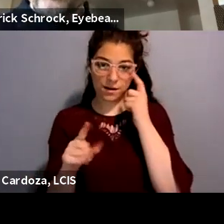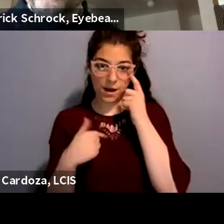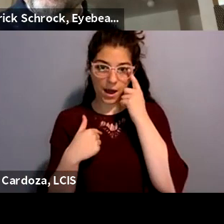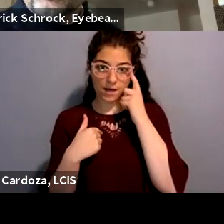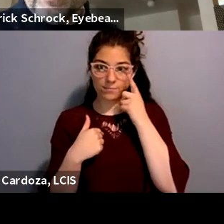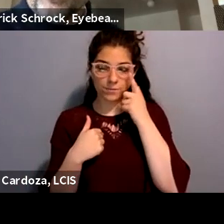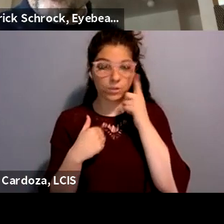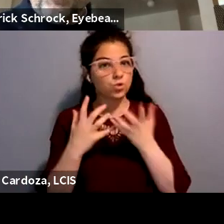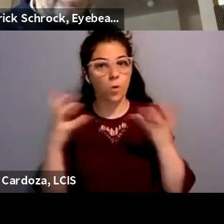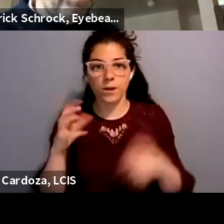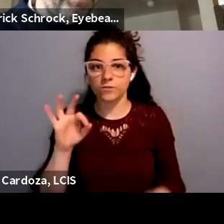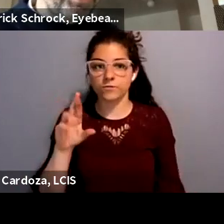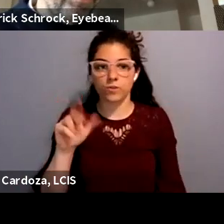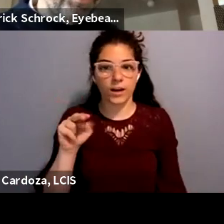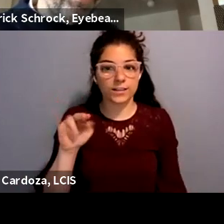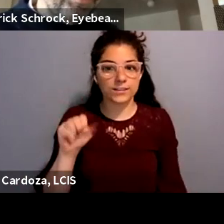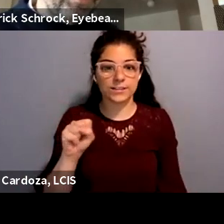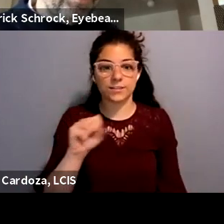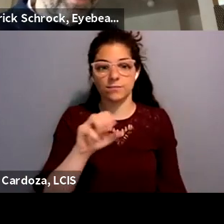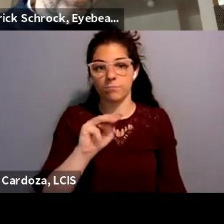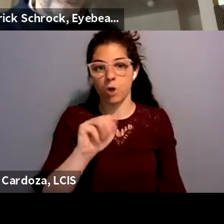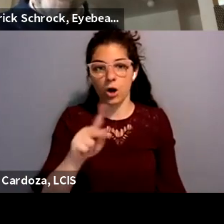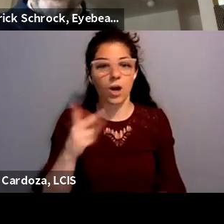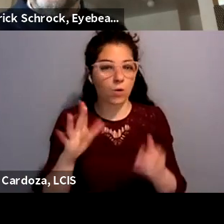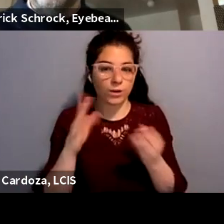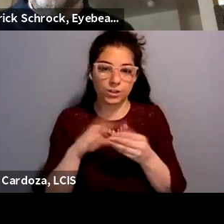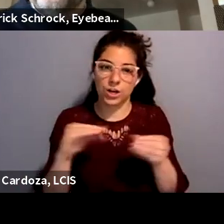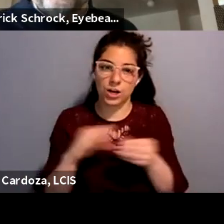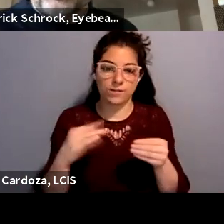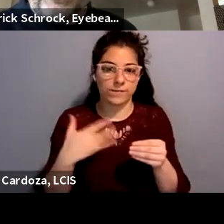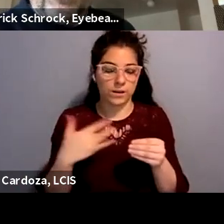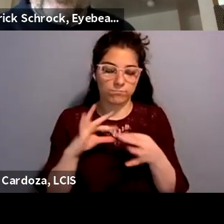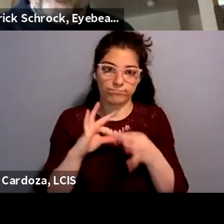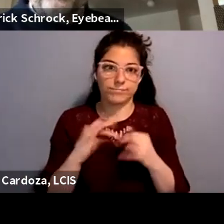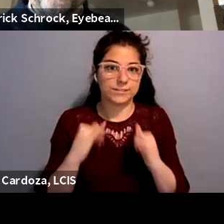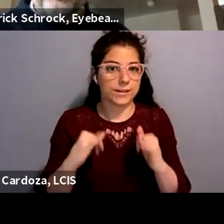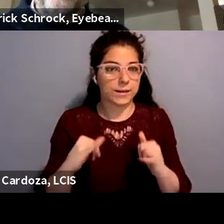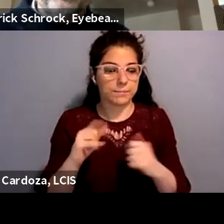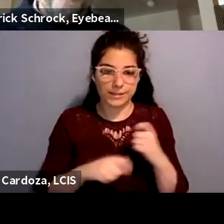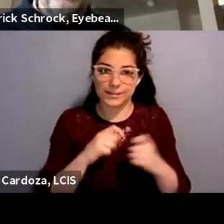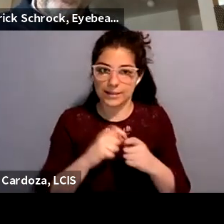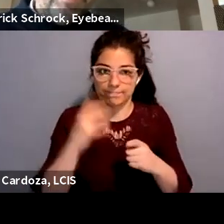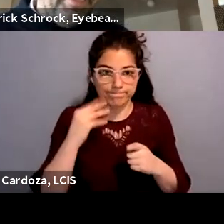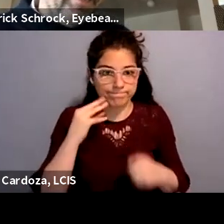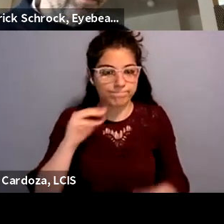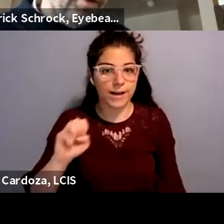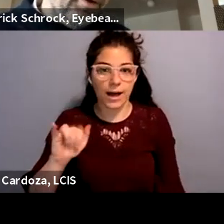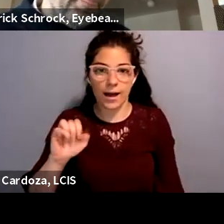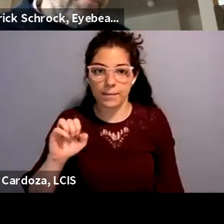that Francis and Mark have already shared that just feels incredibly resonant to exactly what we went through with Eyebeam.